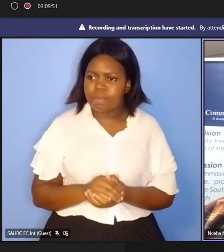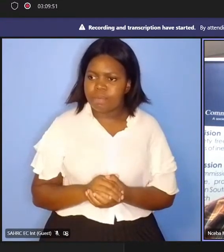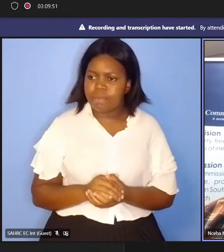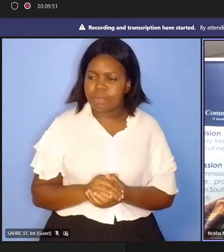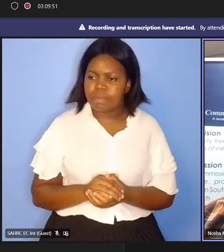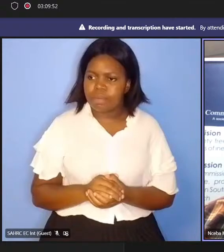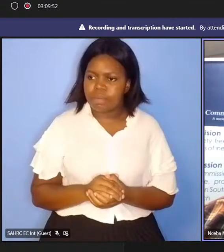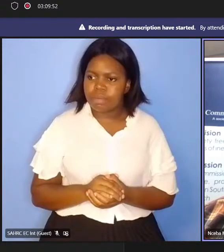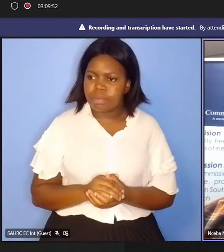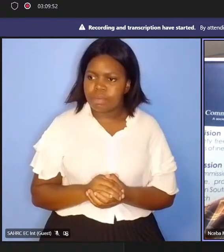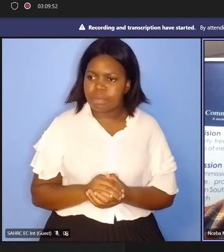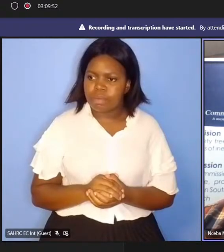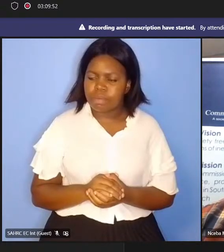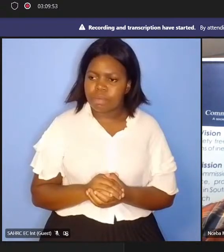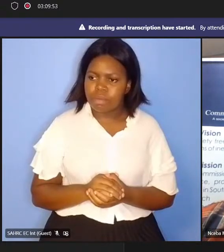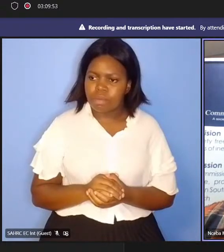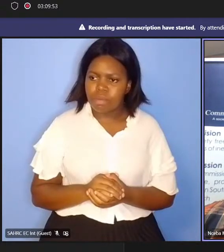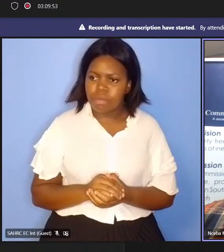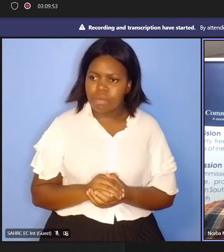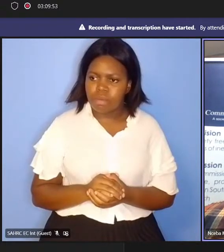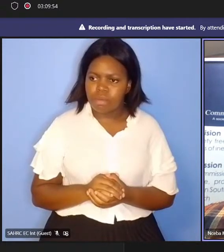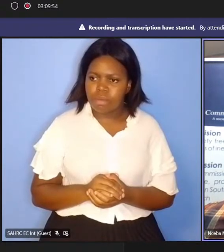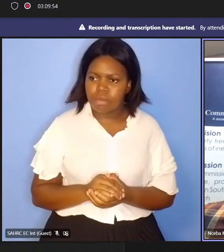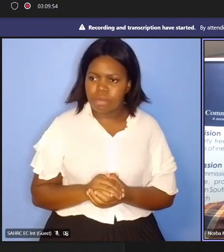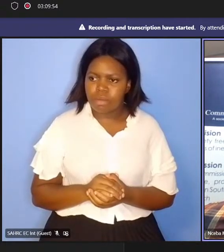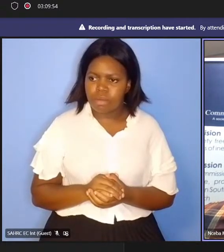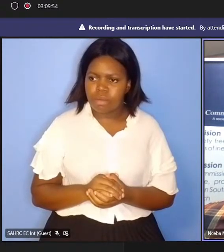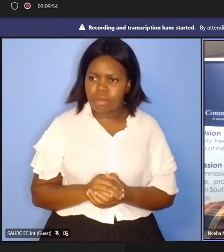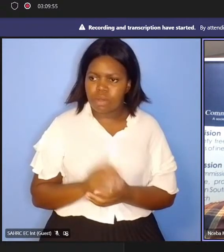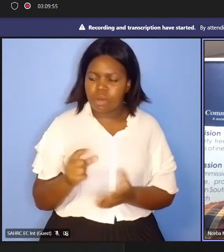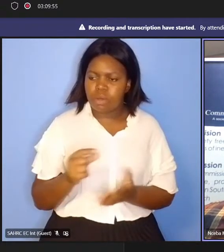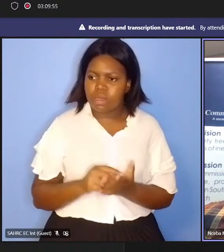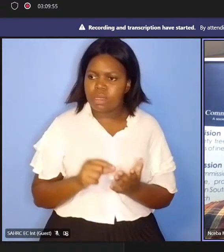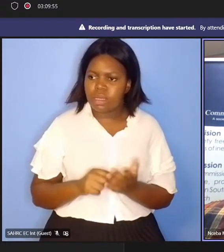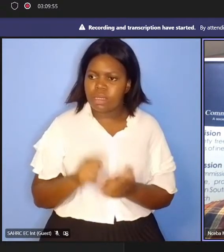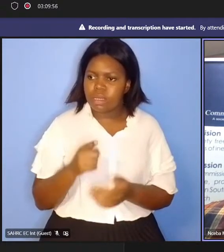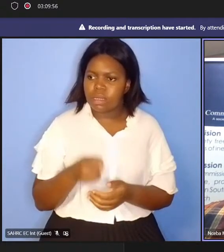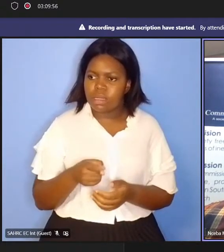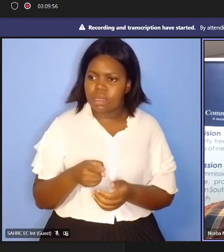constitution. So the state in this instance, I would say,